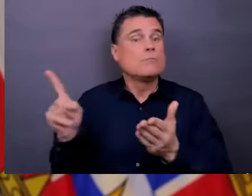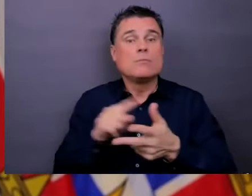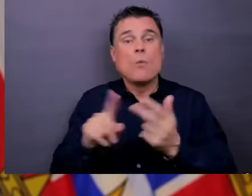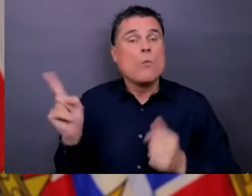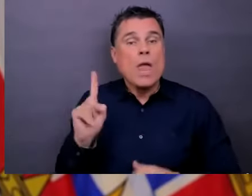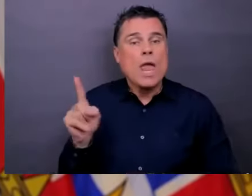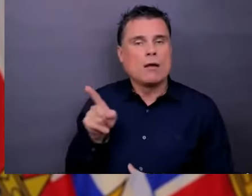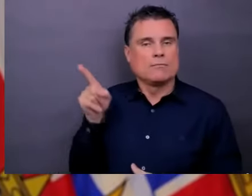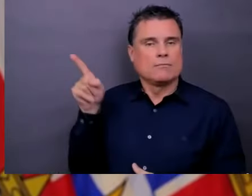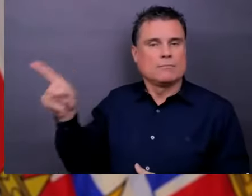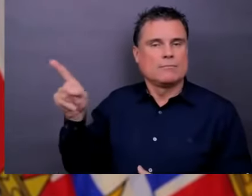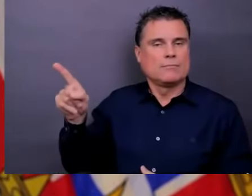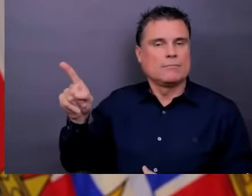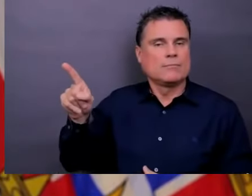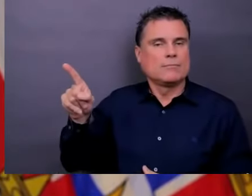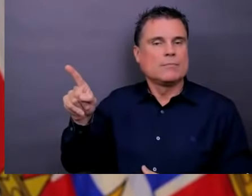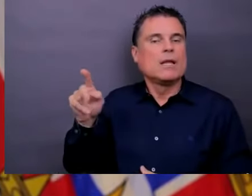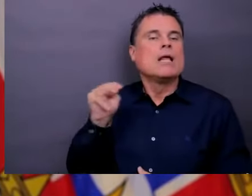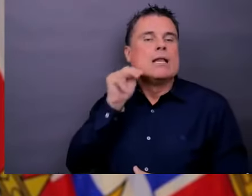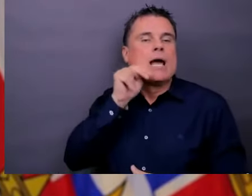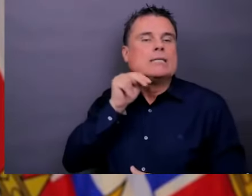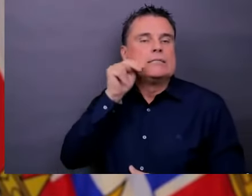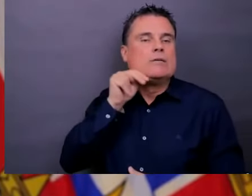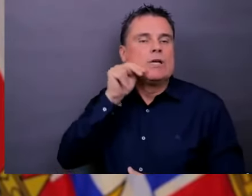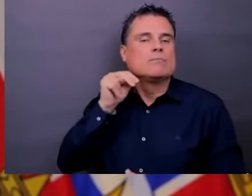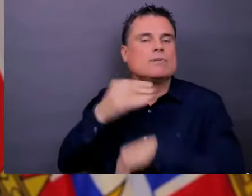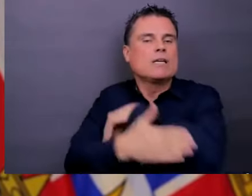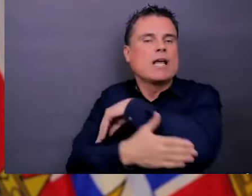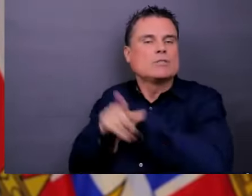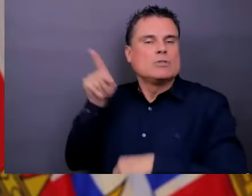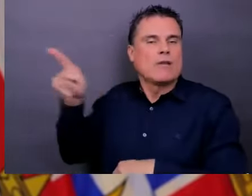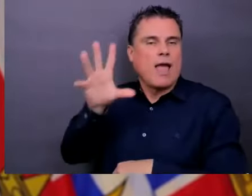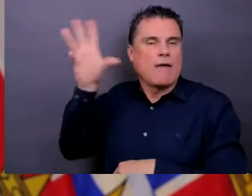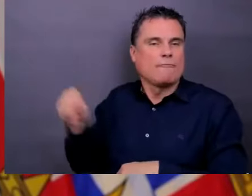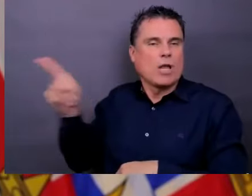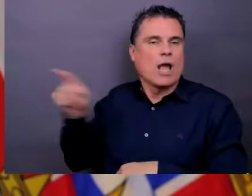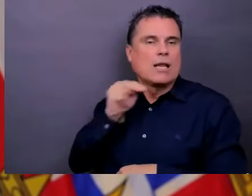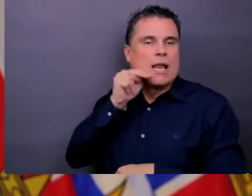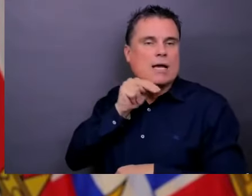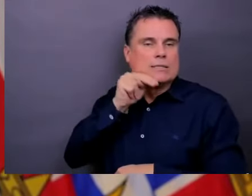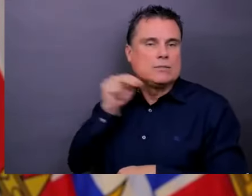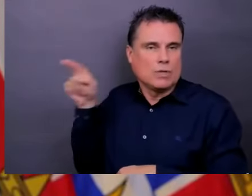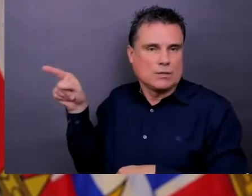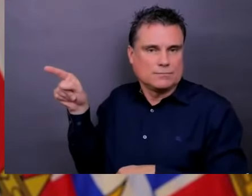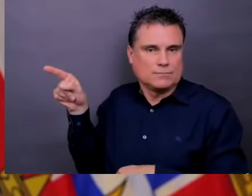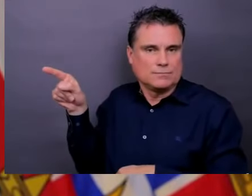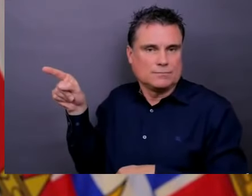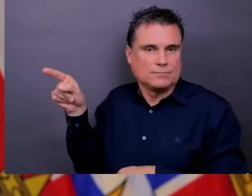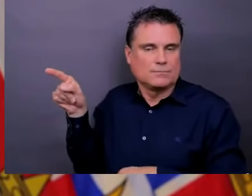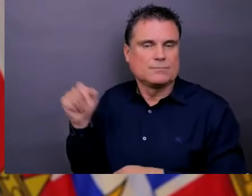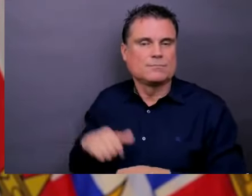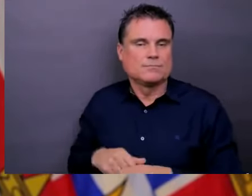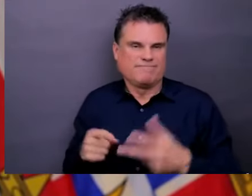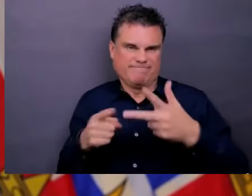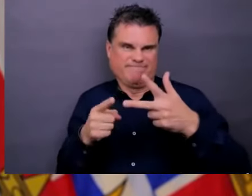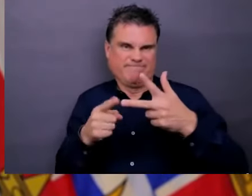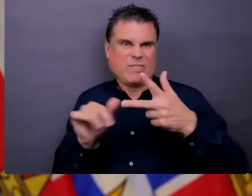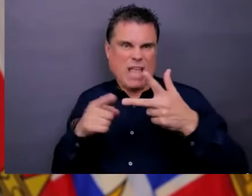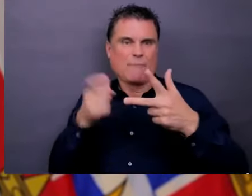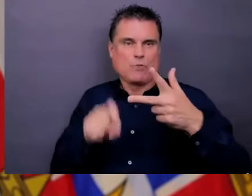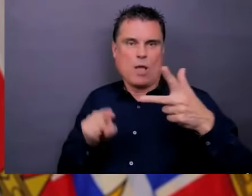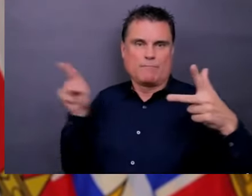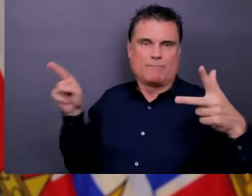a variant under investigation, as they were still discussing nationally and internationally whether there were